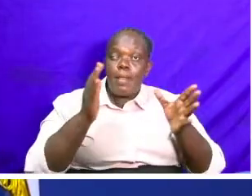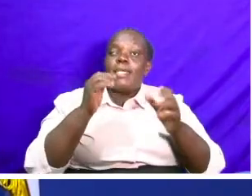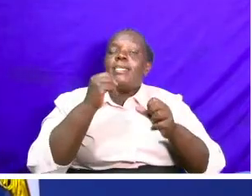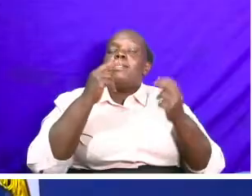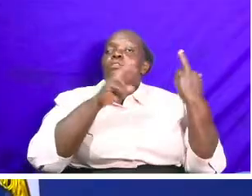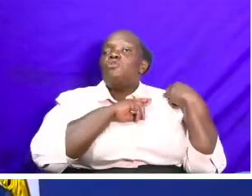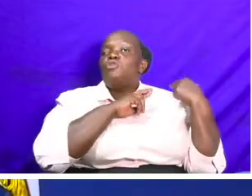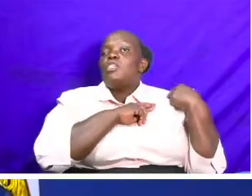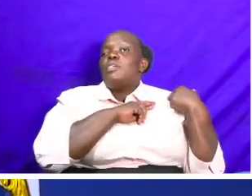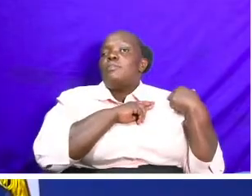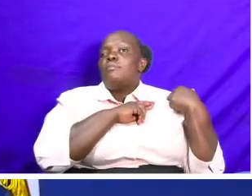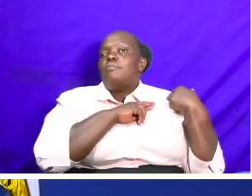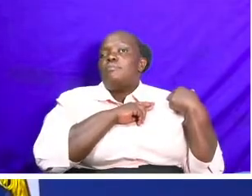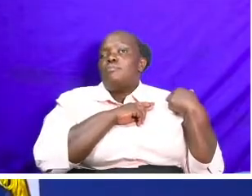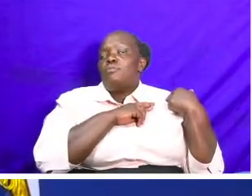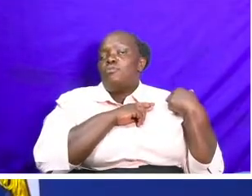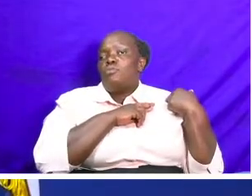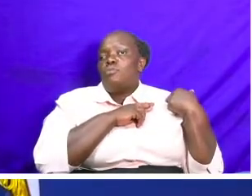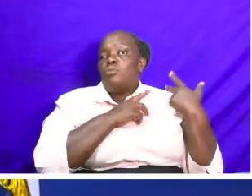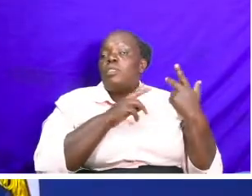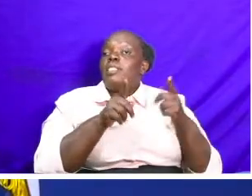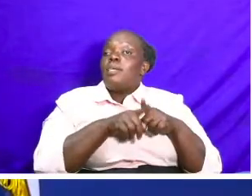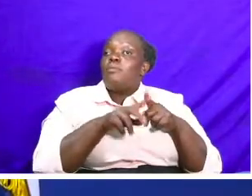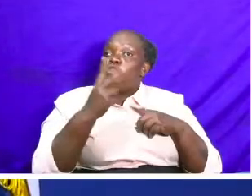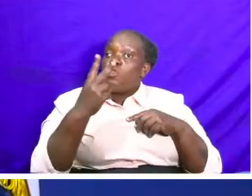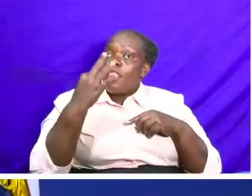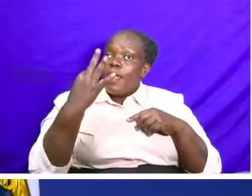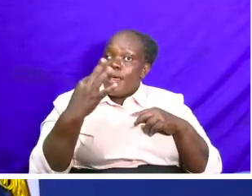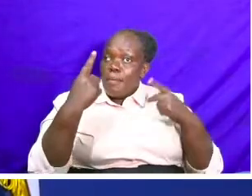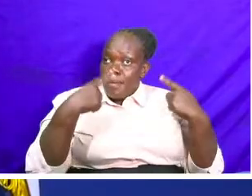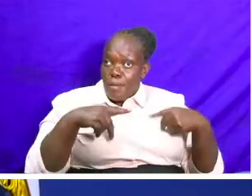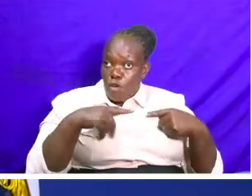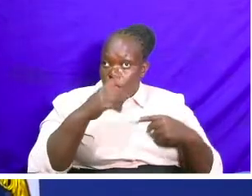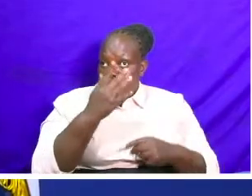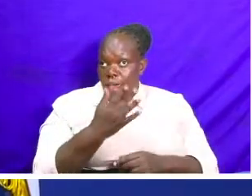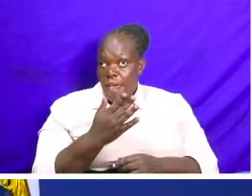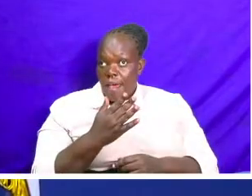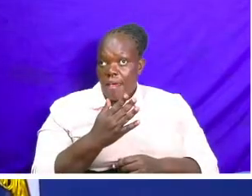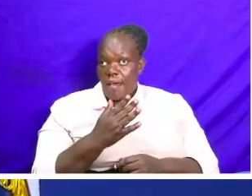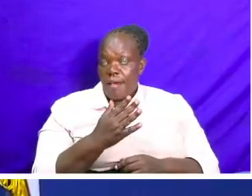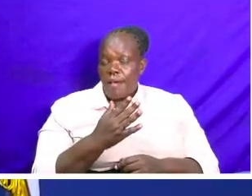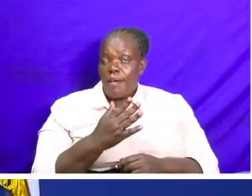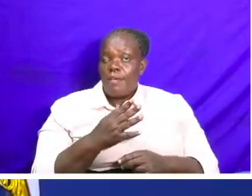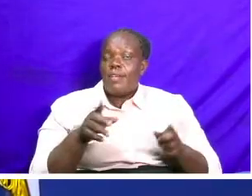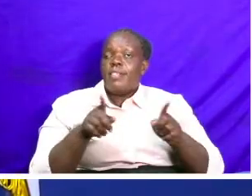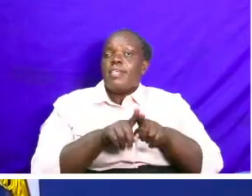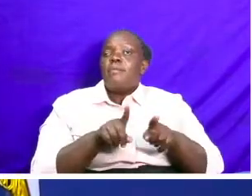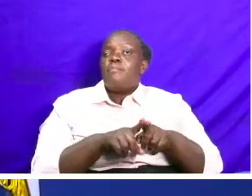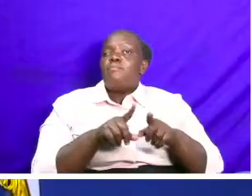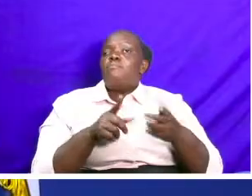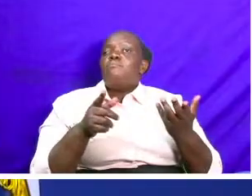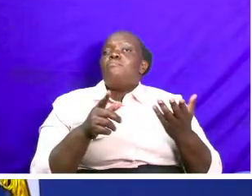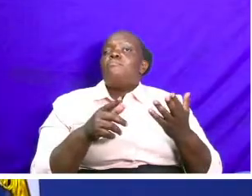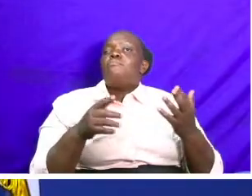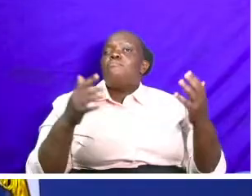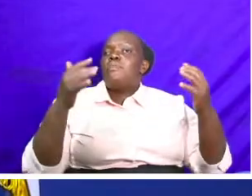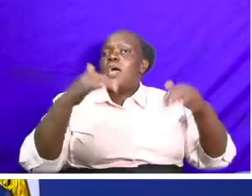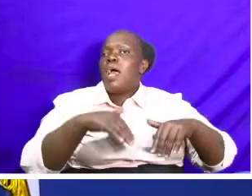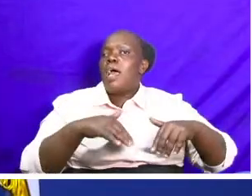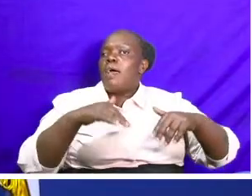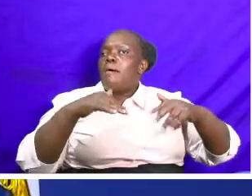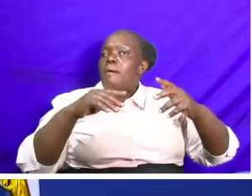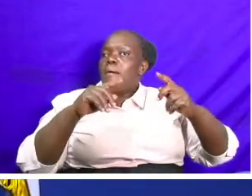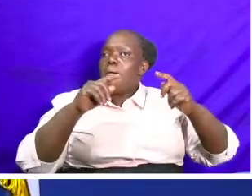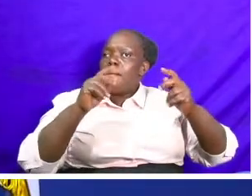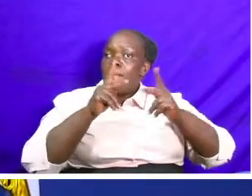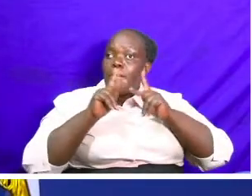duty. And where 2 or 3 people are already assembling peacefully, but they start